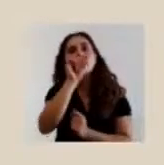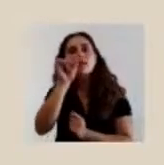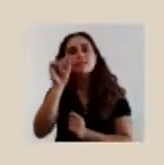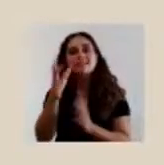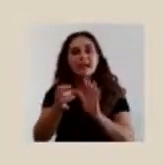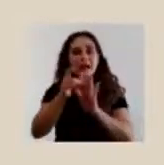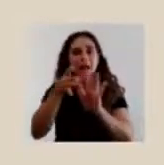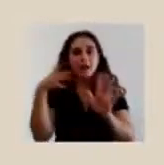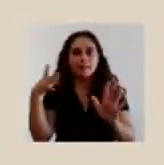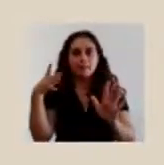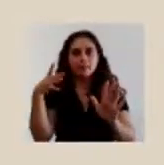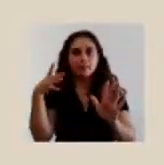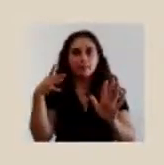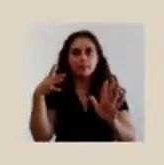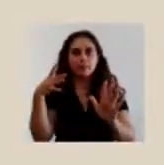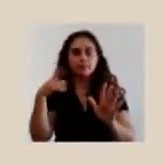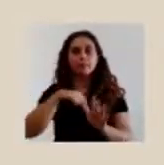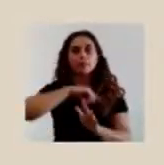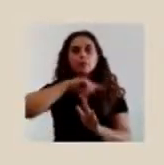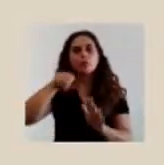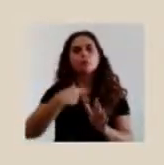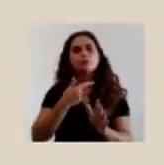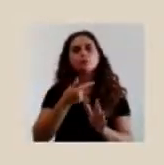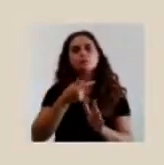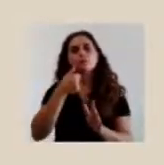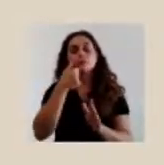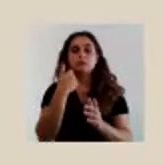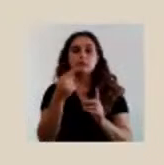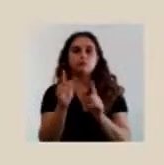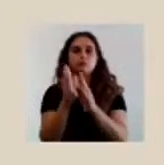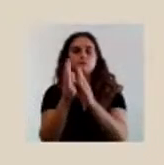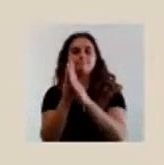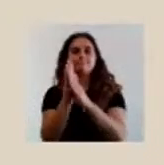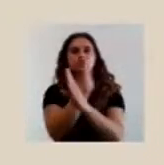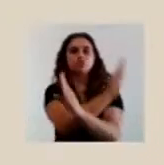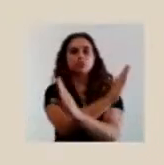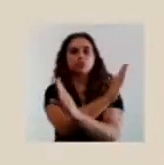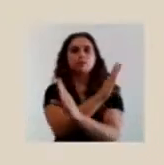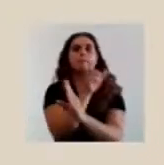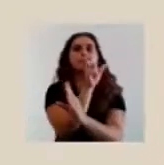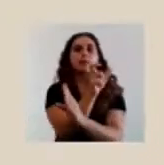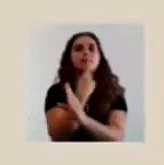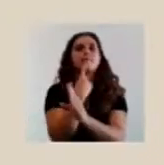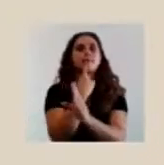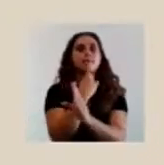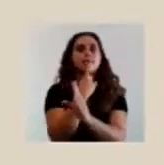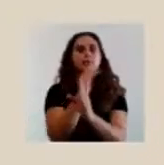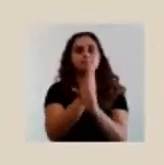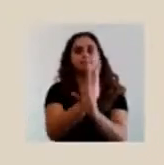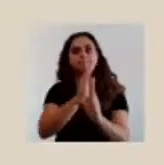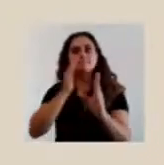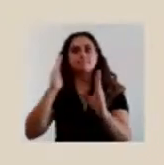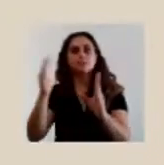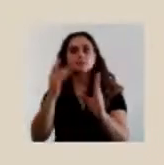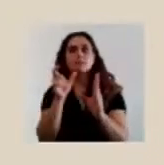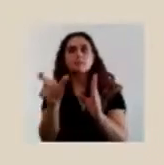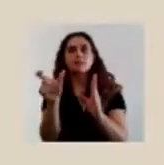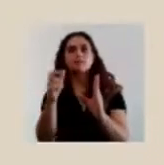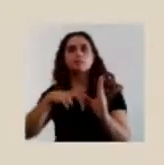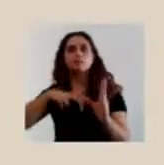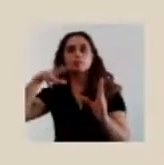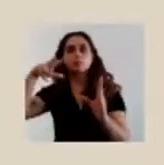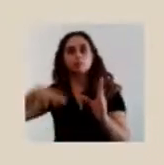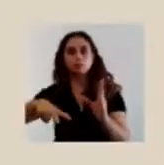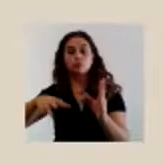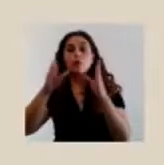can. We will be displaying the words in English to the left of the screen and Portuguese to the right. So